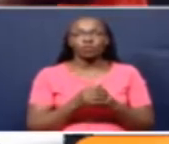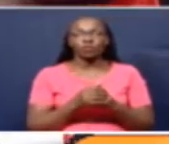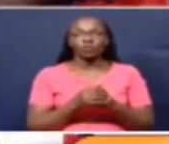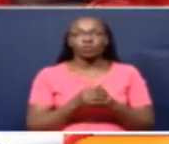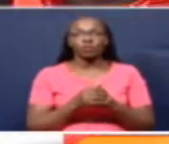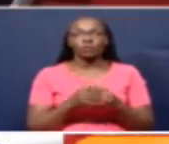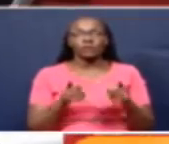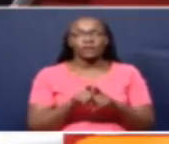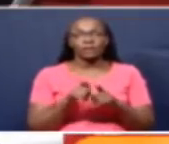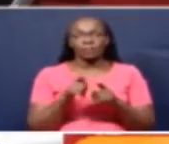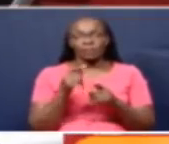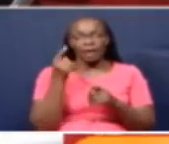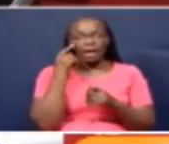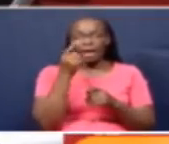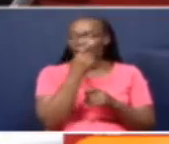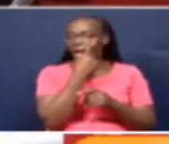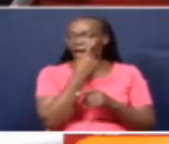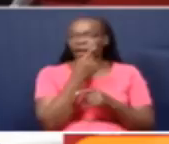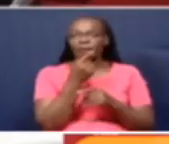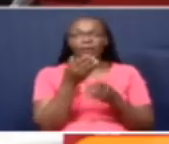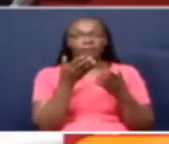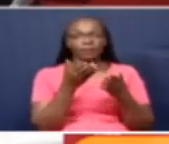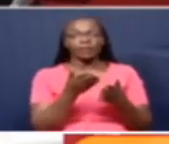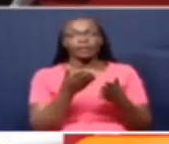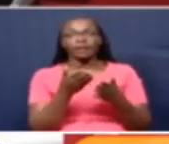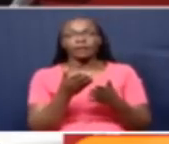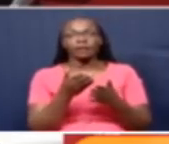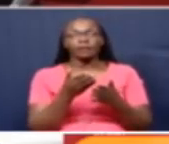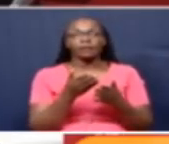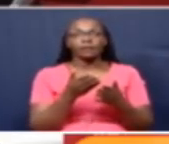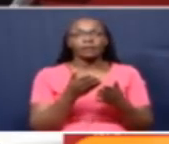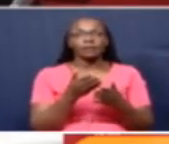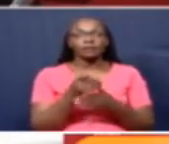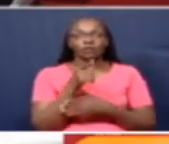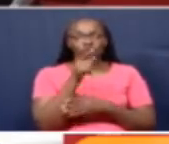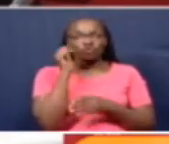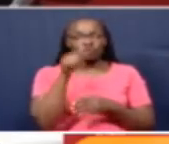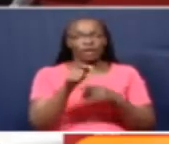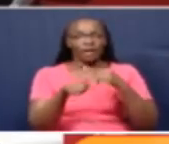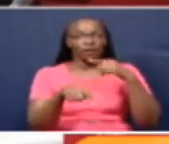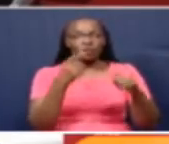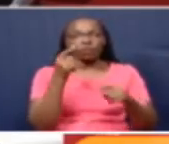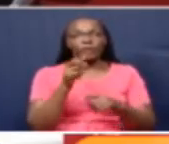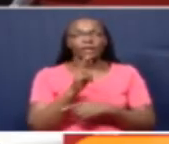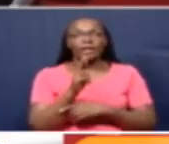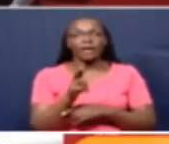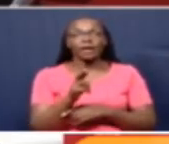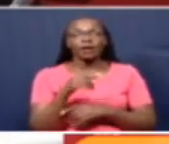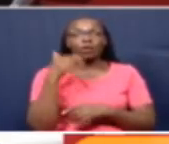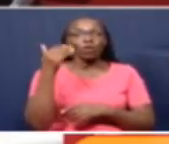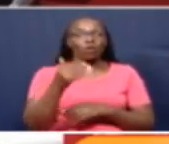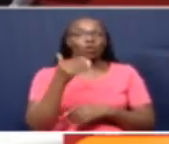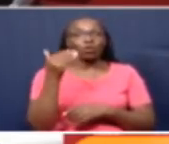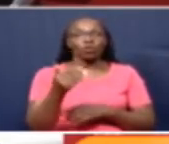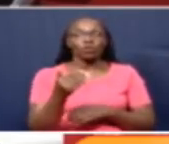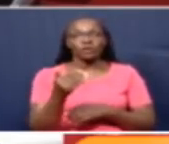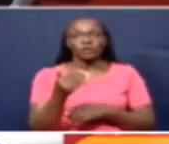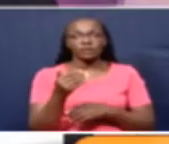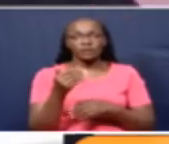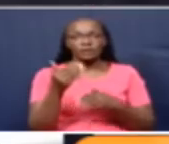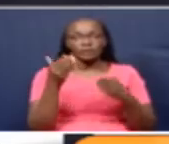his eyes, Signorina, you can wino, always for